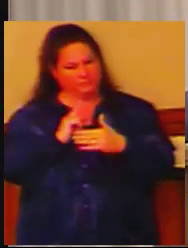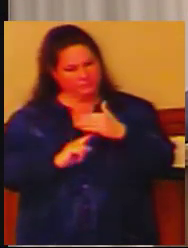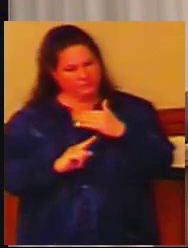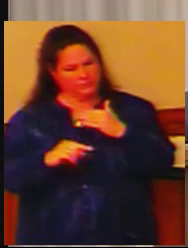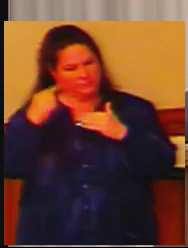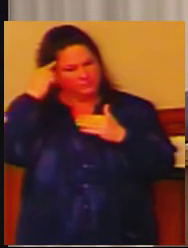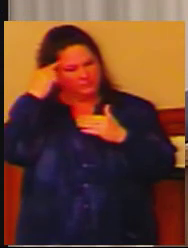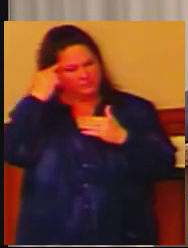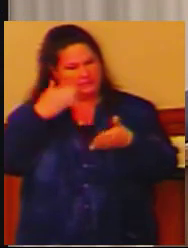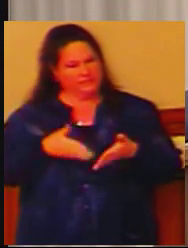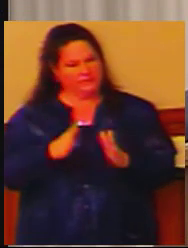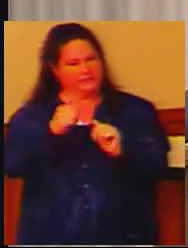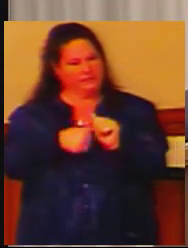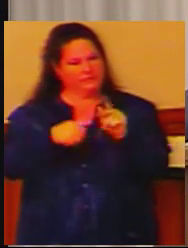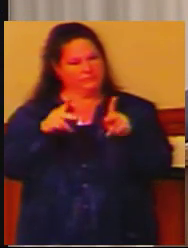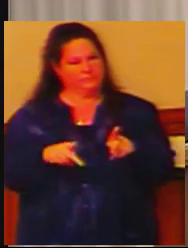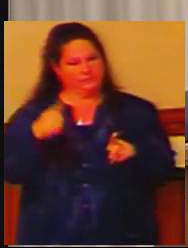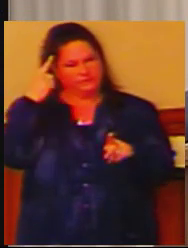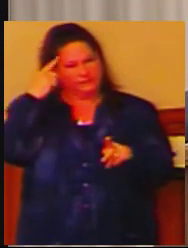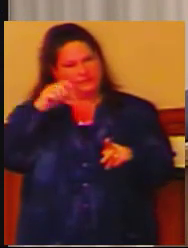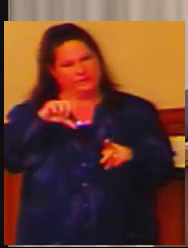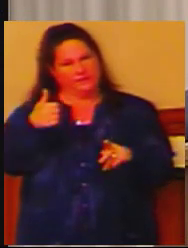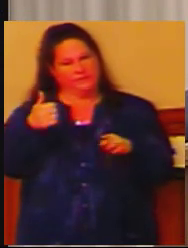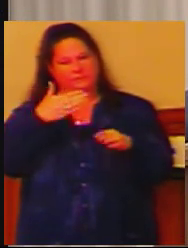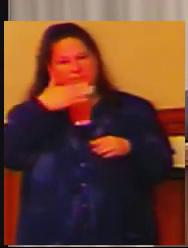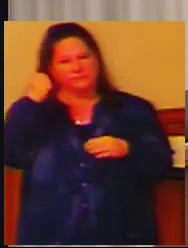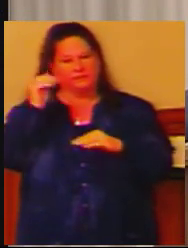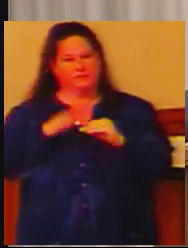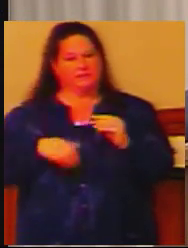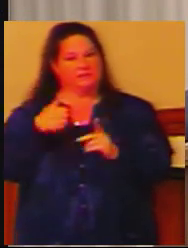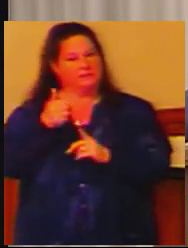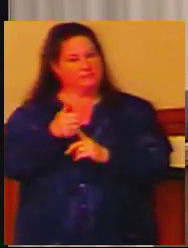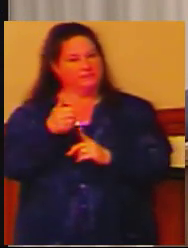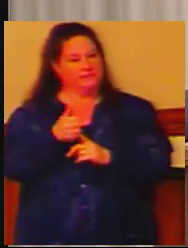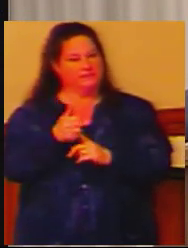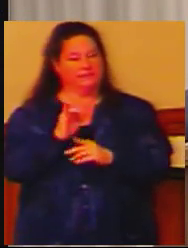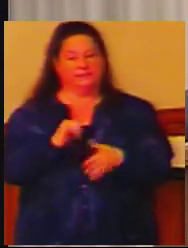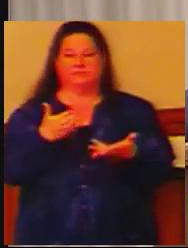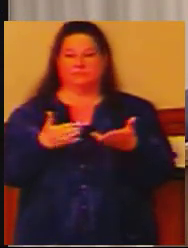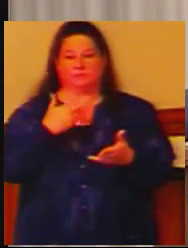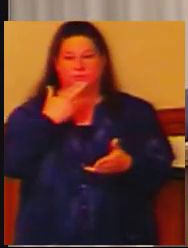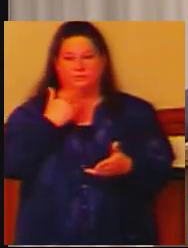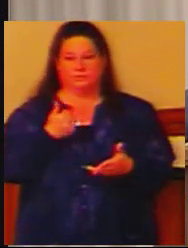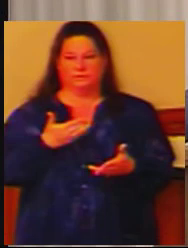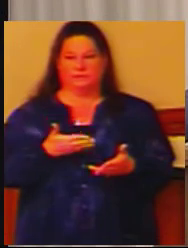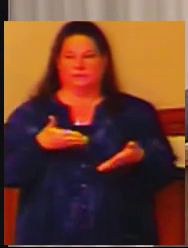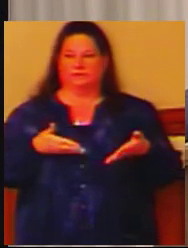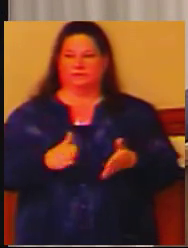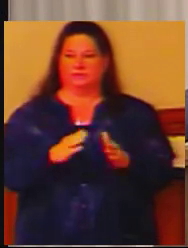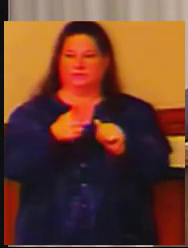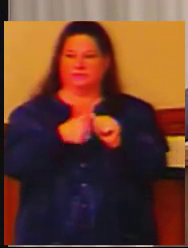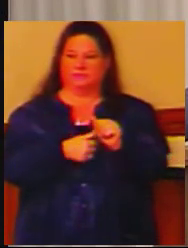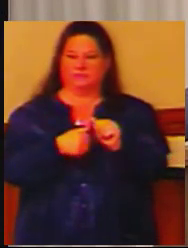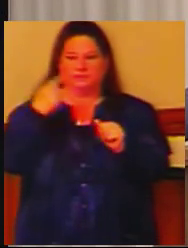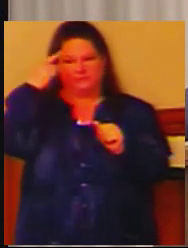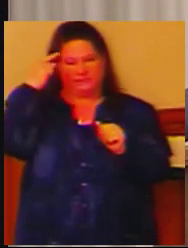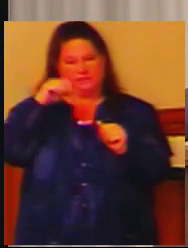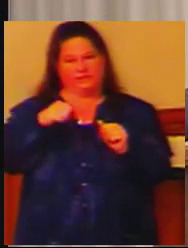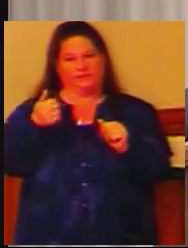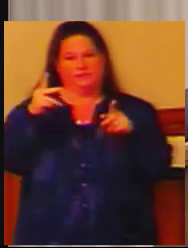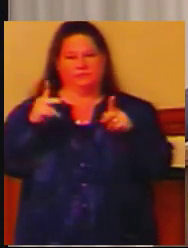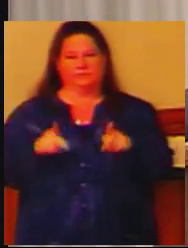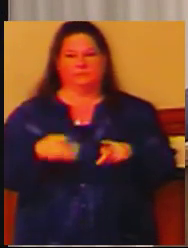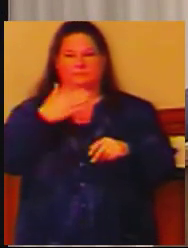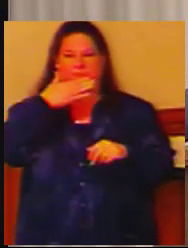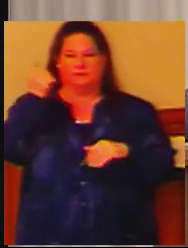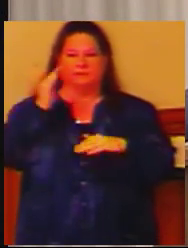each esteem other better than themselves. That's pretty sweet right there. Let each esteem other